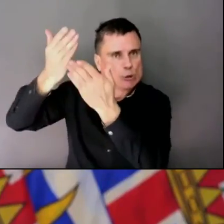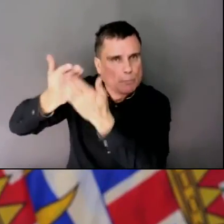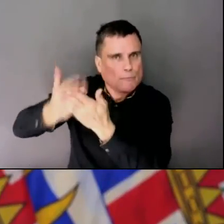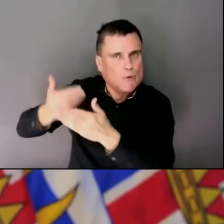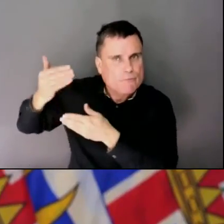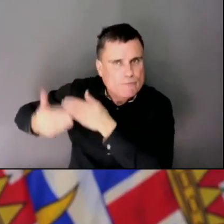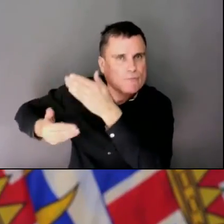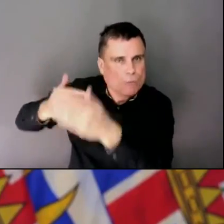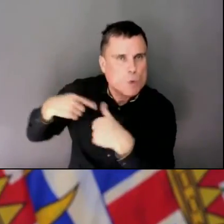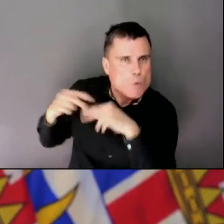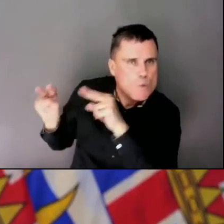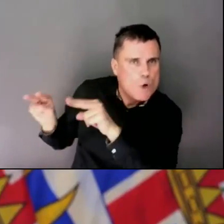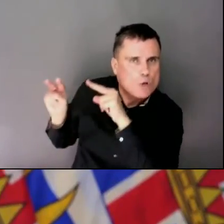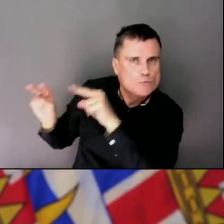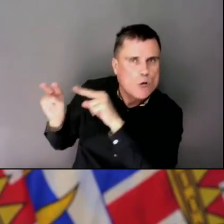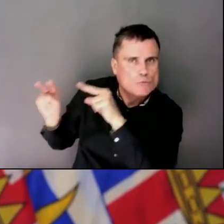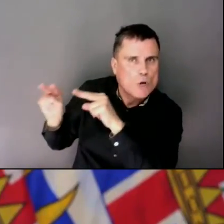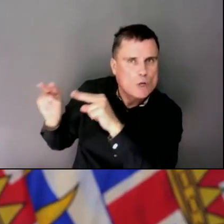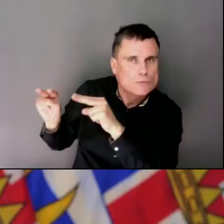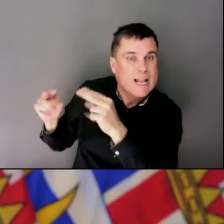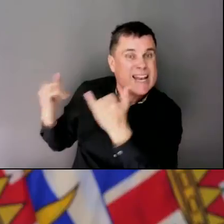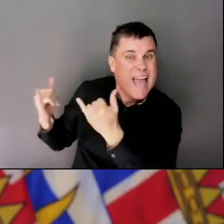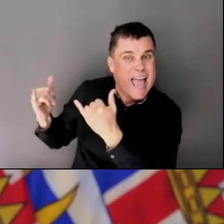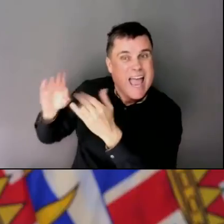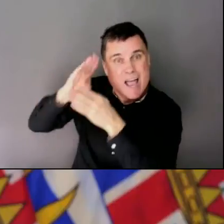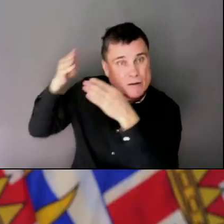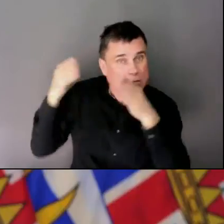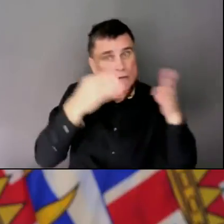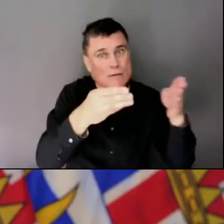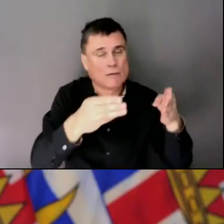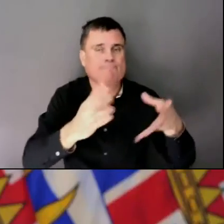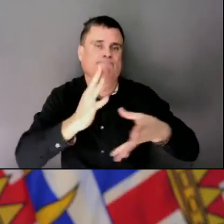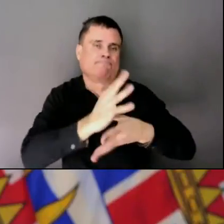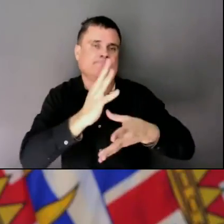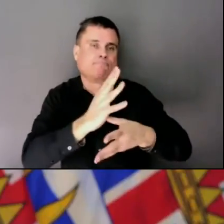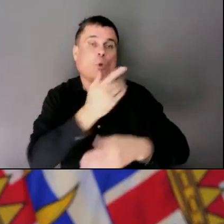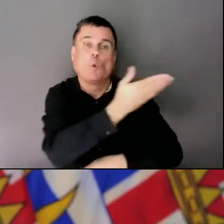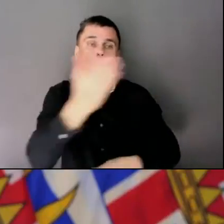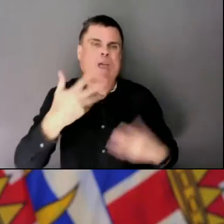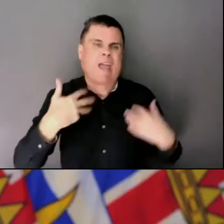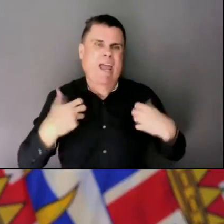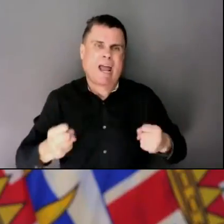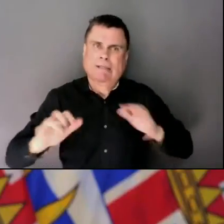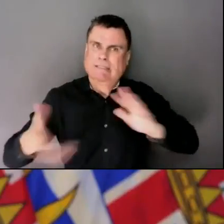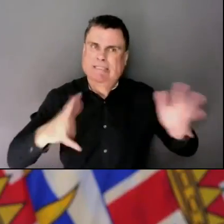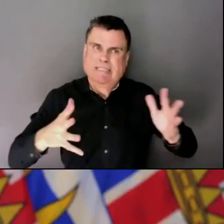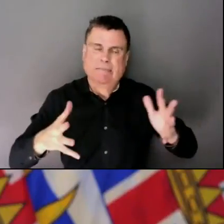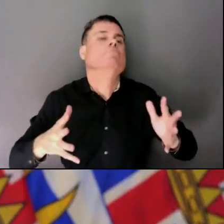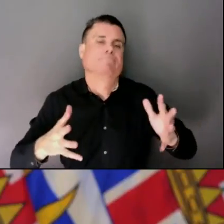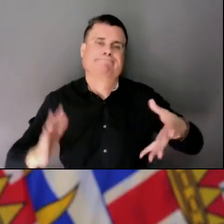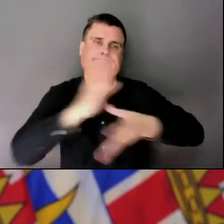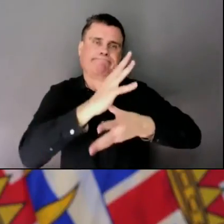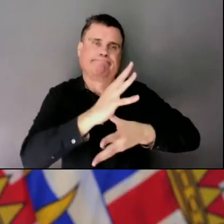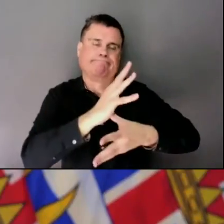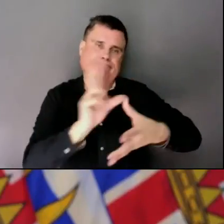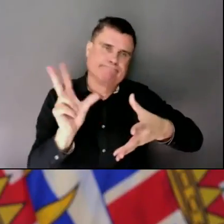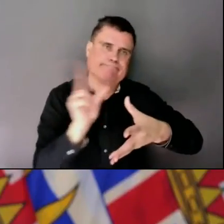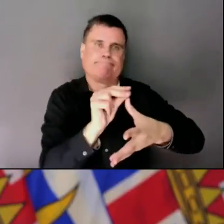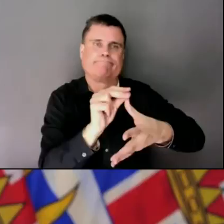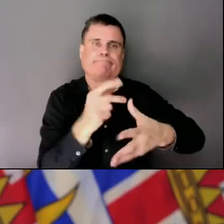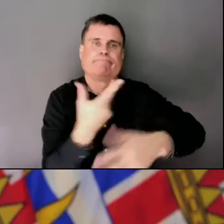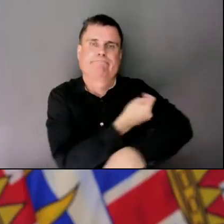right now, the focus is on protecting those who are most at risk. Binder, do you have a follow-up? I